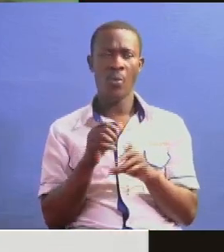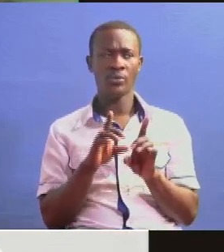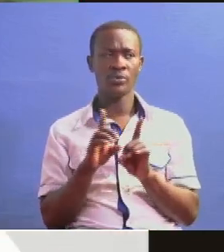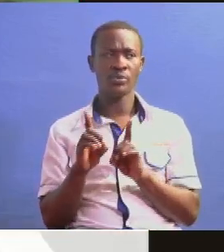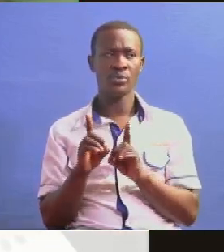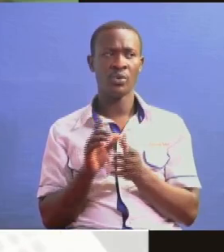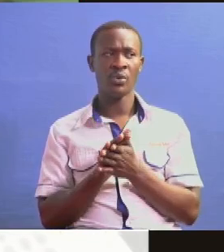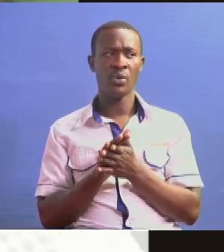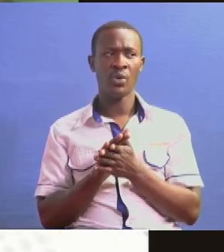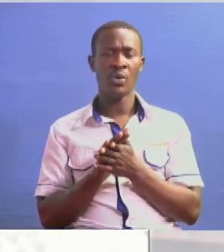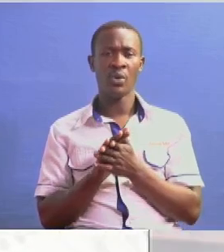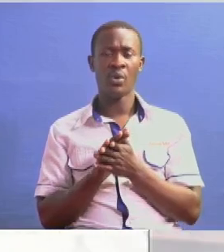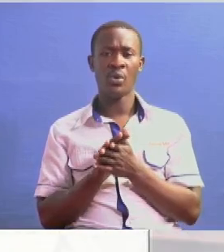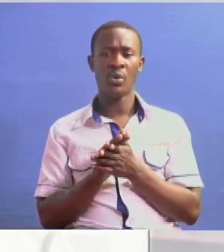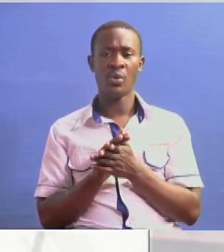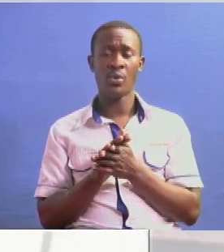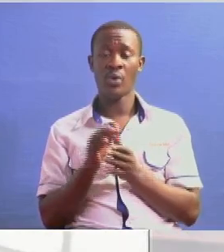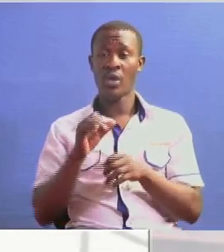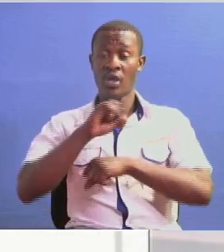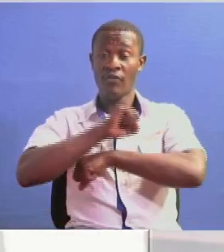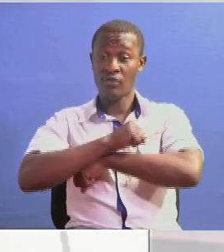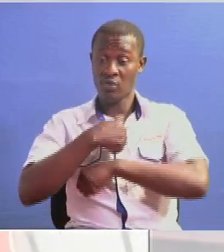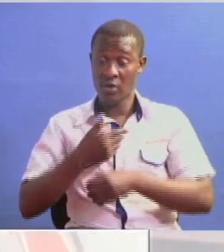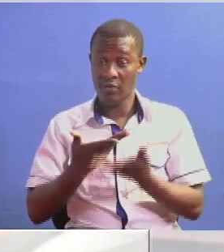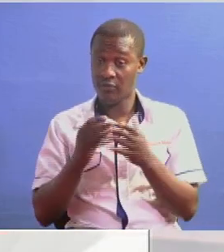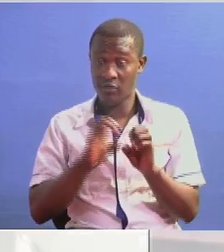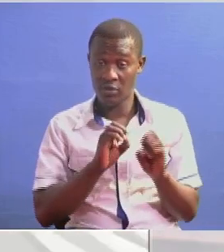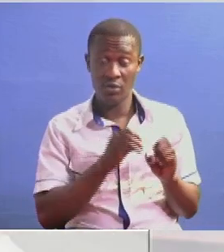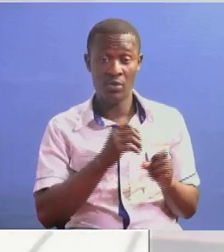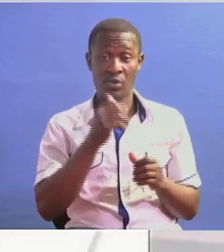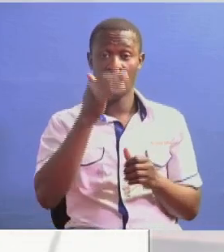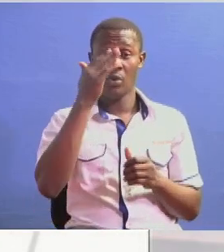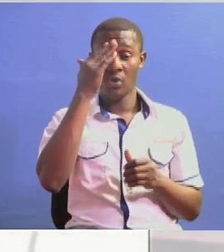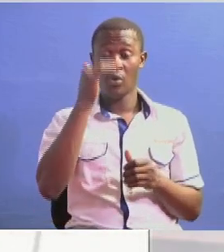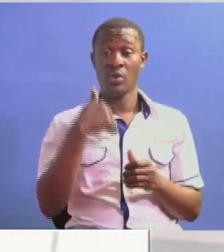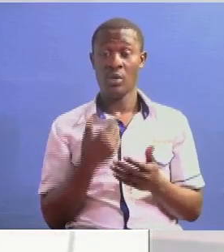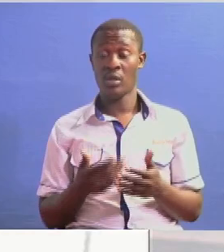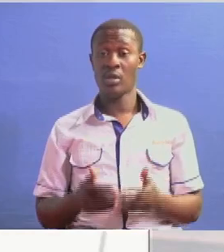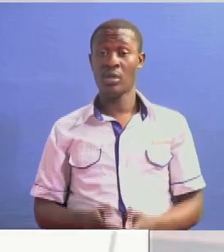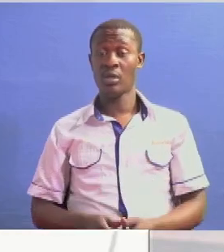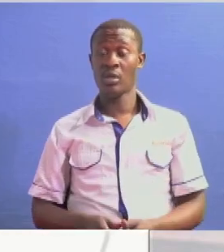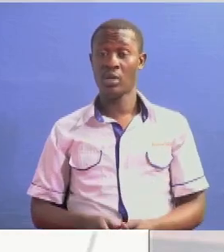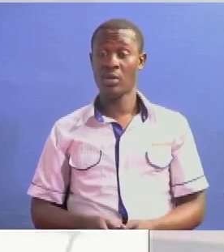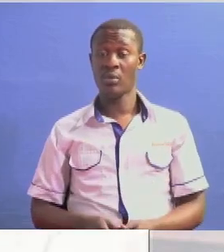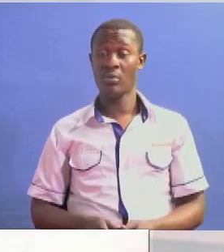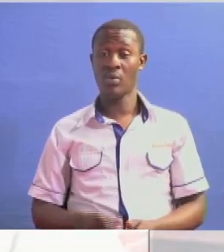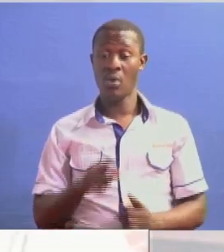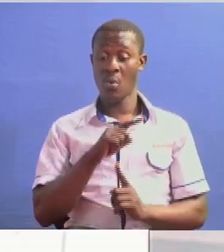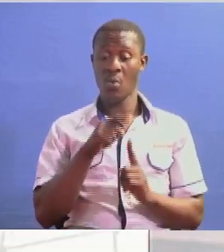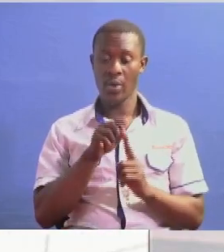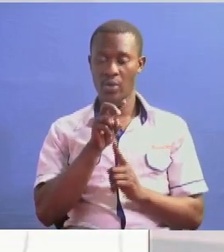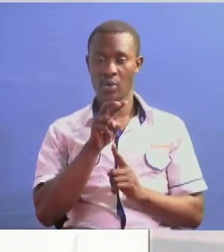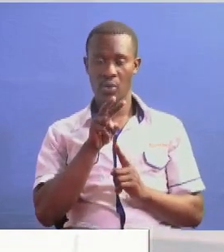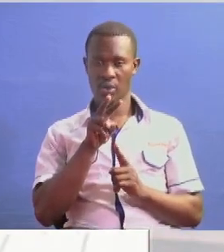All right. Well, Doc... if a school did not offer those ones, it meant that... all right. Yes. Doc, when you take a look